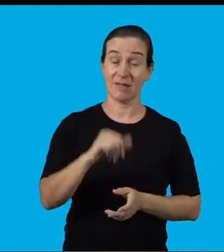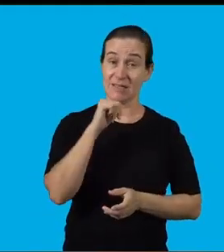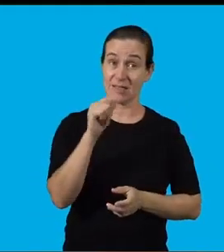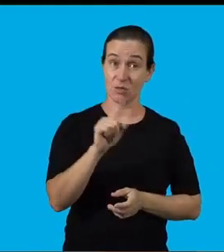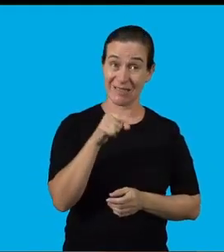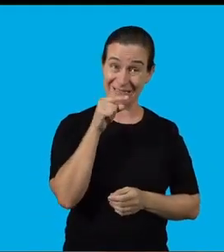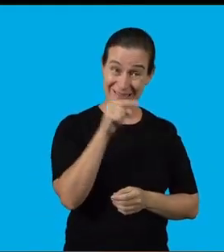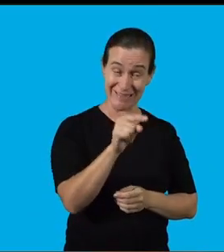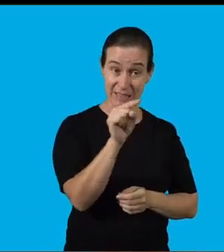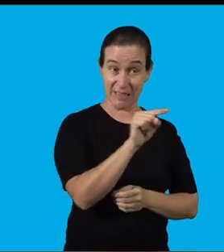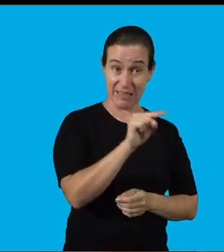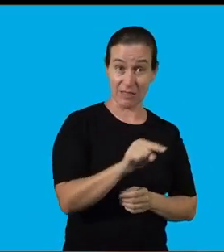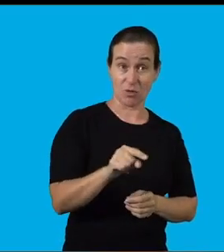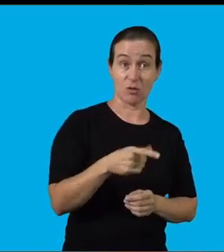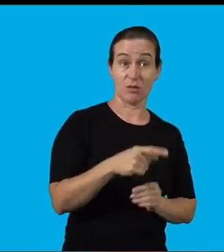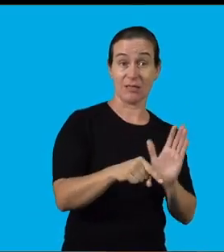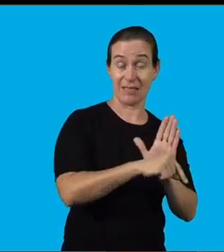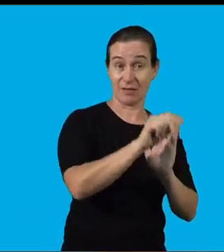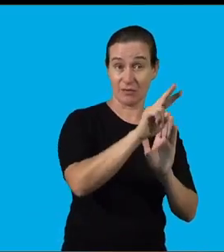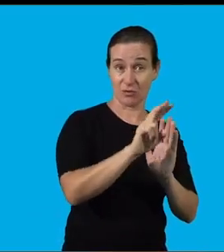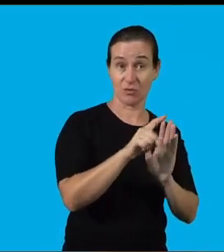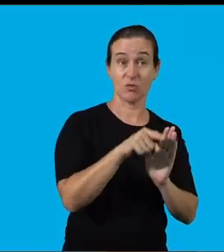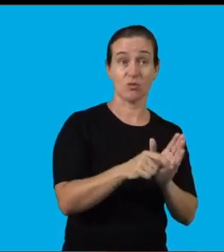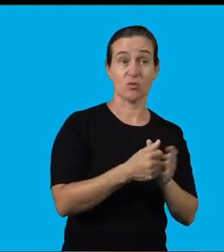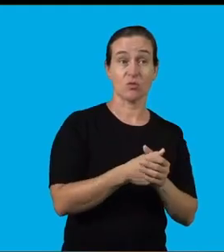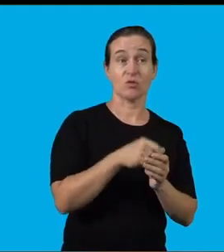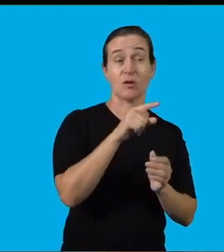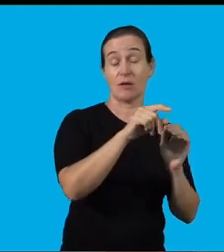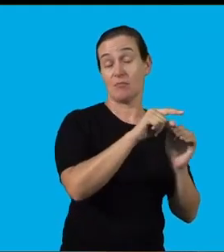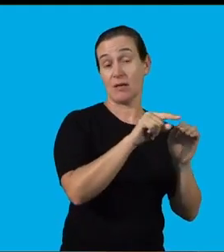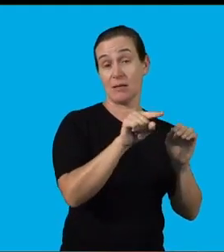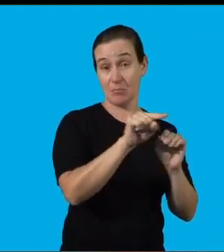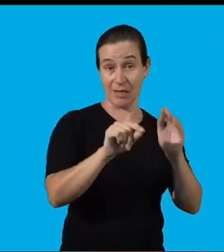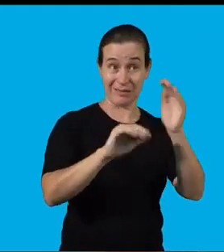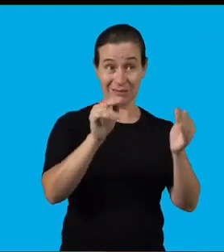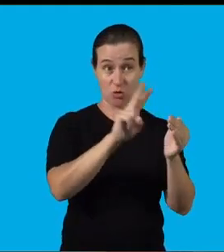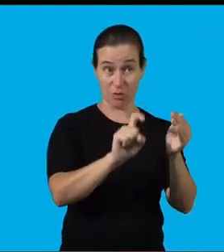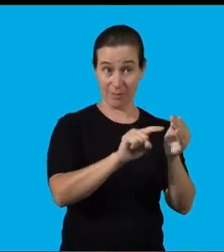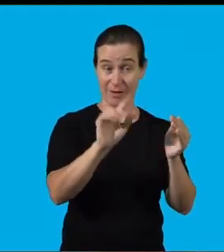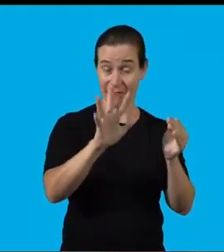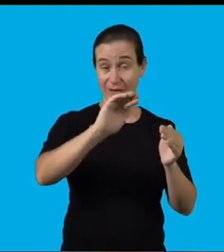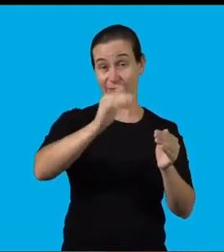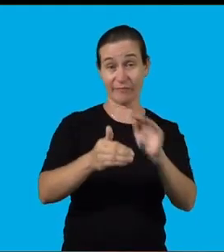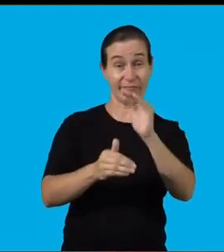also told us that this expression is equal to -2x minus 5 times x plus 2 squared. Now, I've been hinting at this right